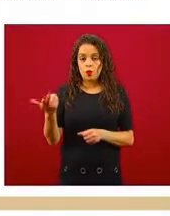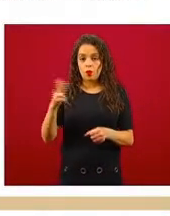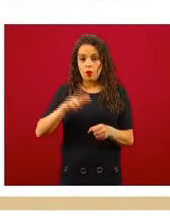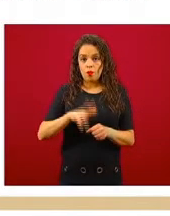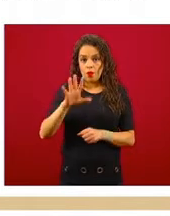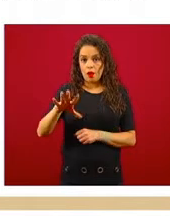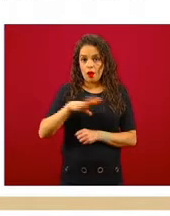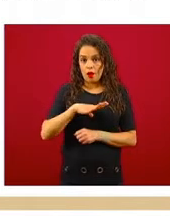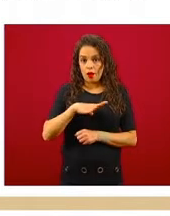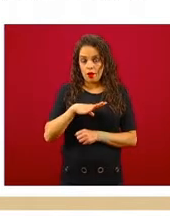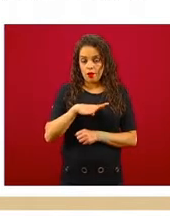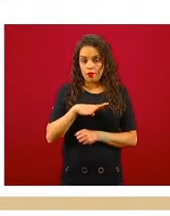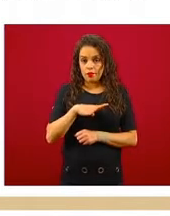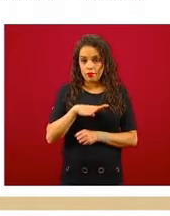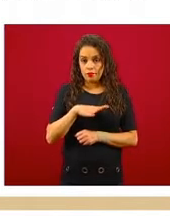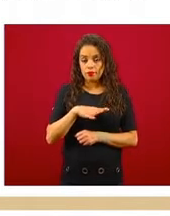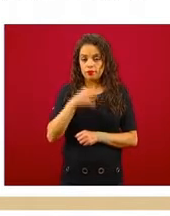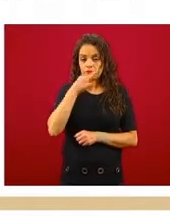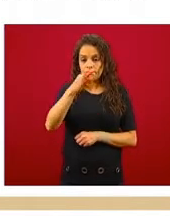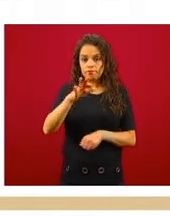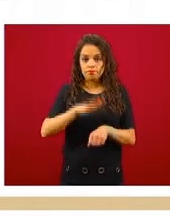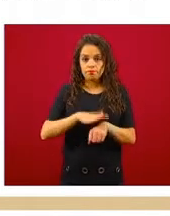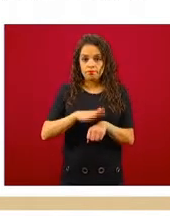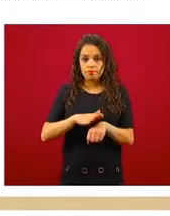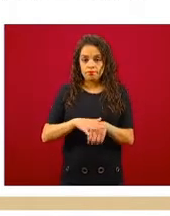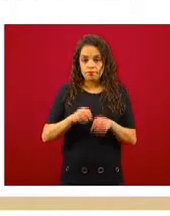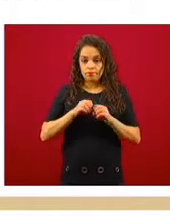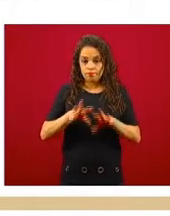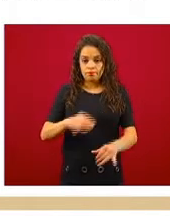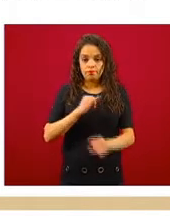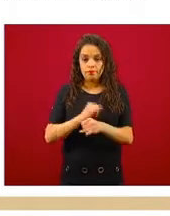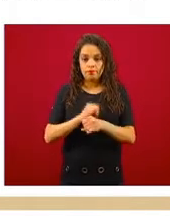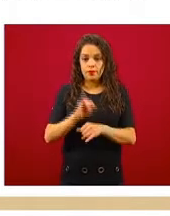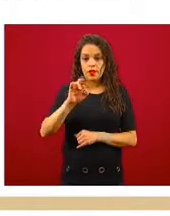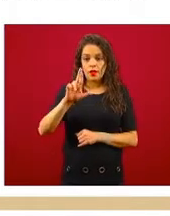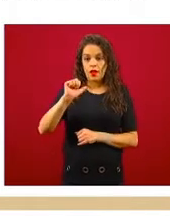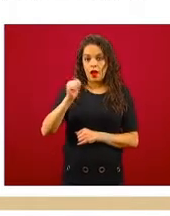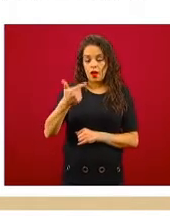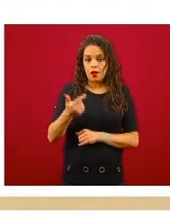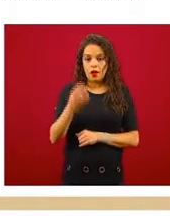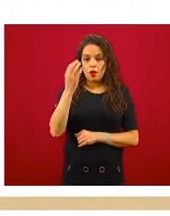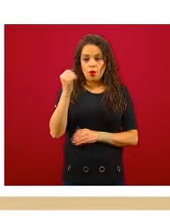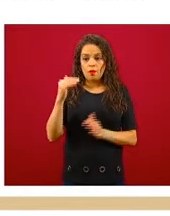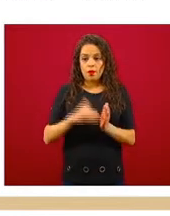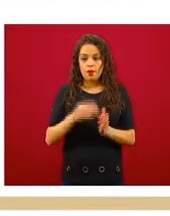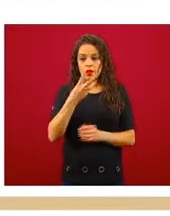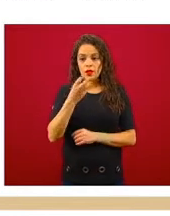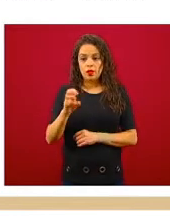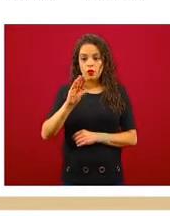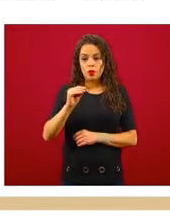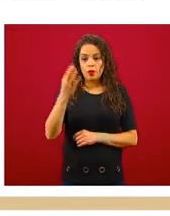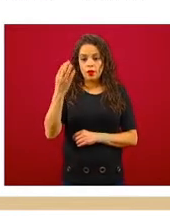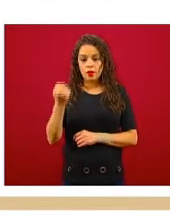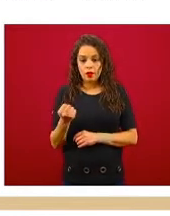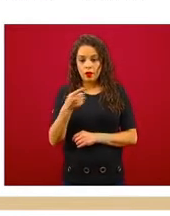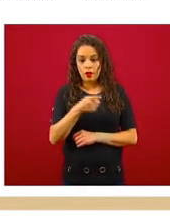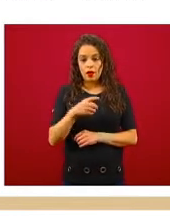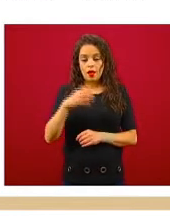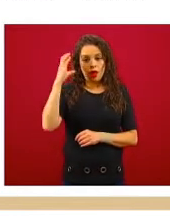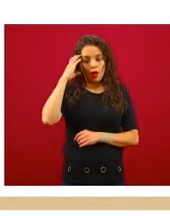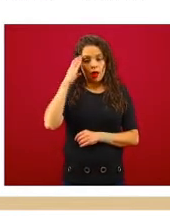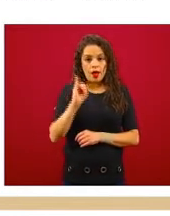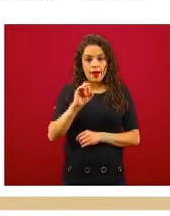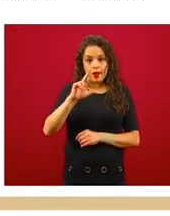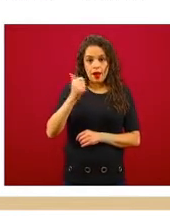realizaron su out of the notificación en la red 759 IRAG. reporting hospitals 9.399 fueron through las camas our IRAG general COVID